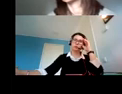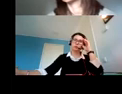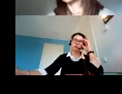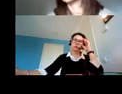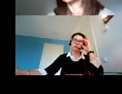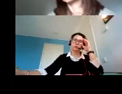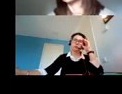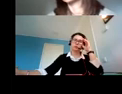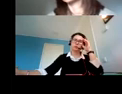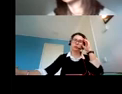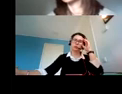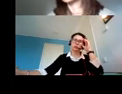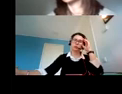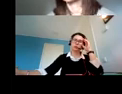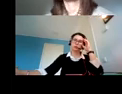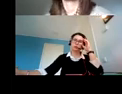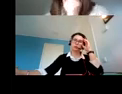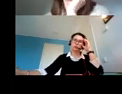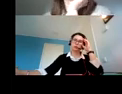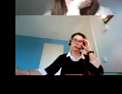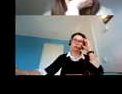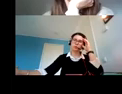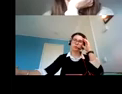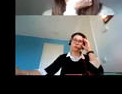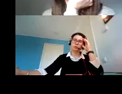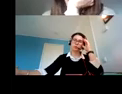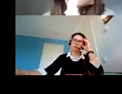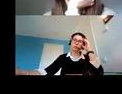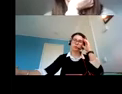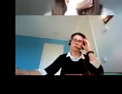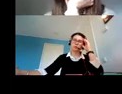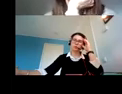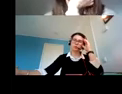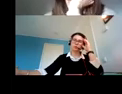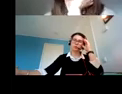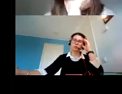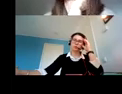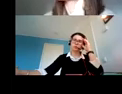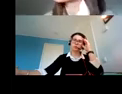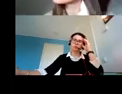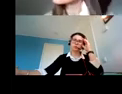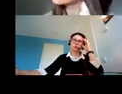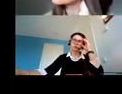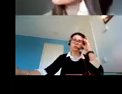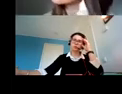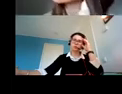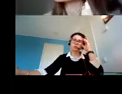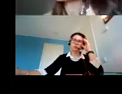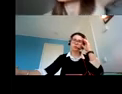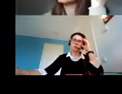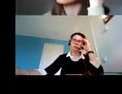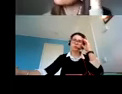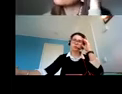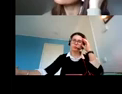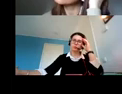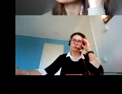guiding principles. Thus the vulnerable groups and discrimination. We have some measures that are, for example, directed to